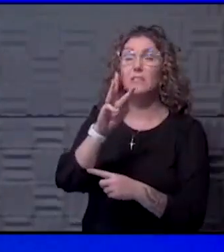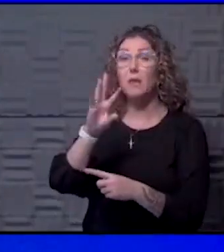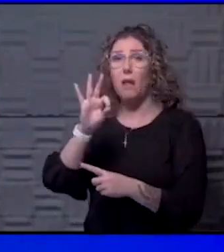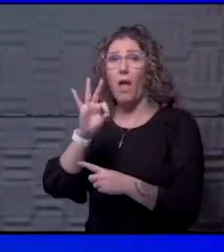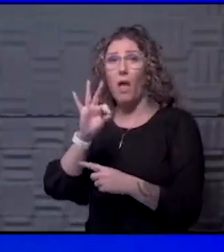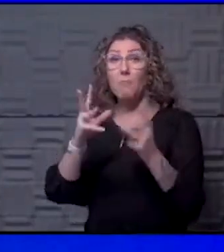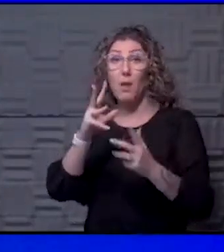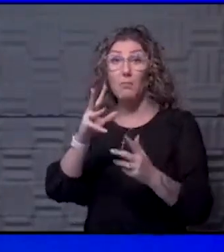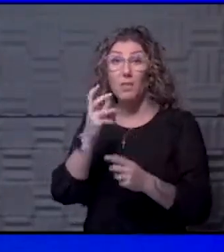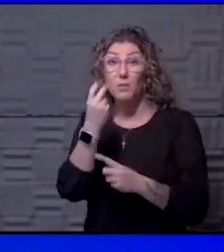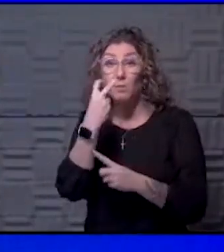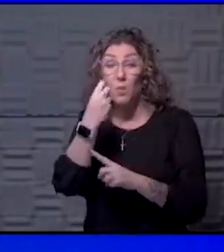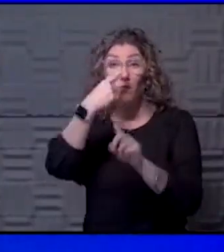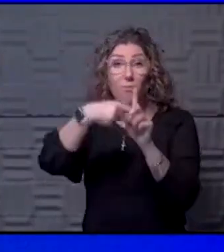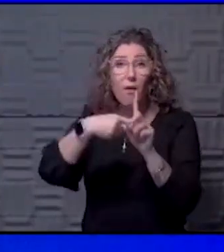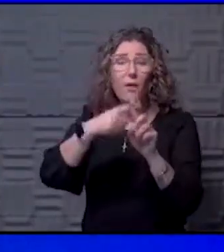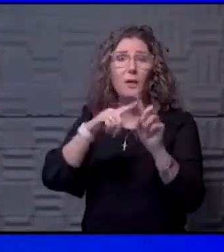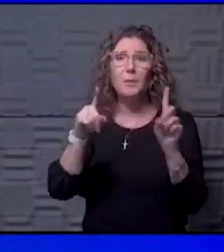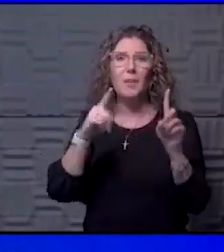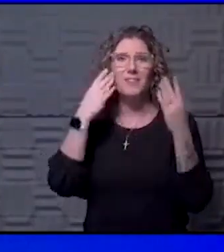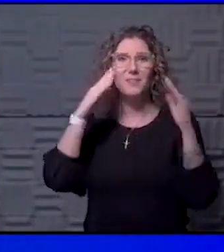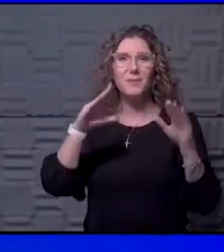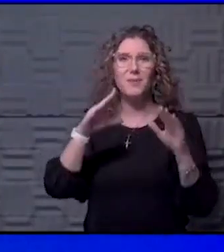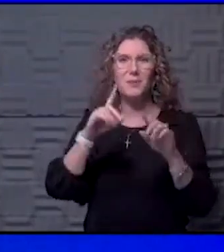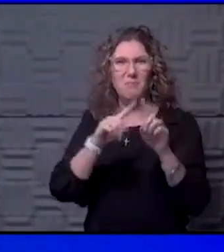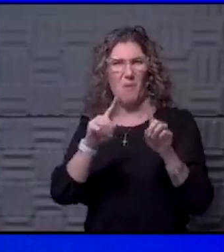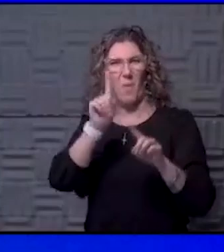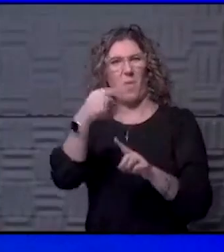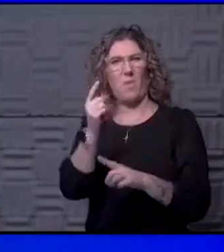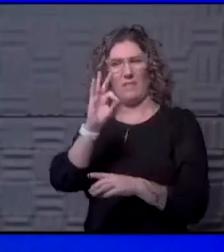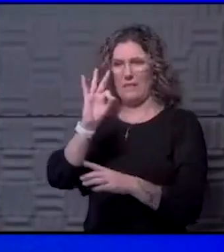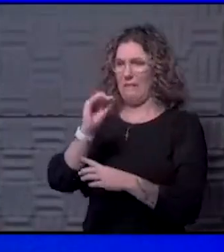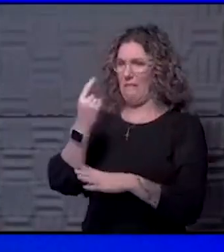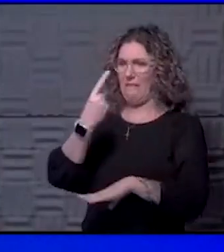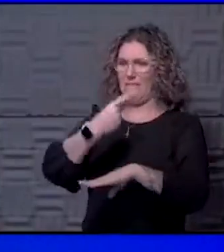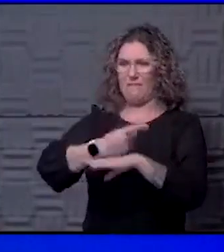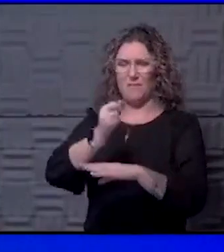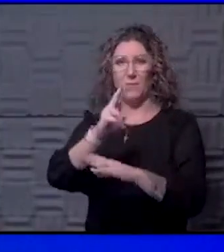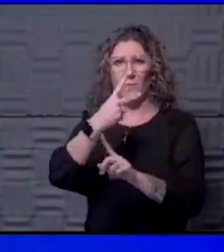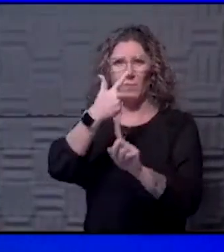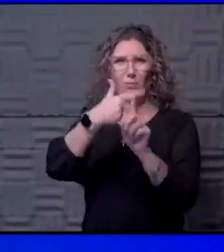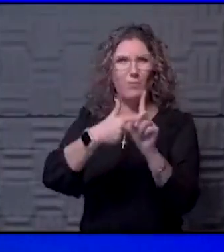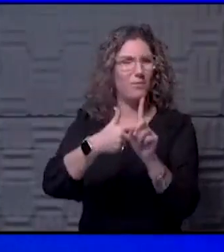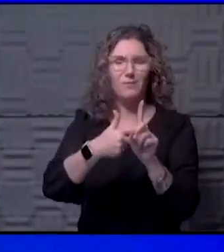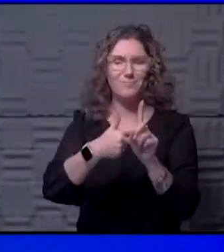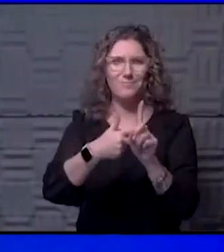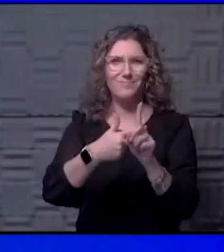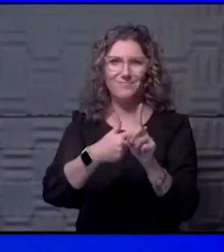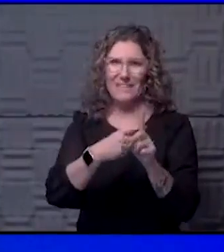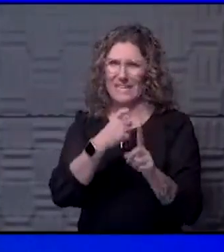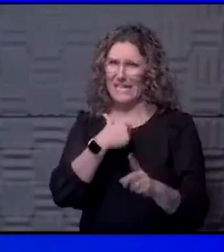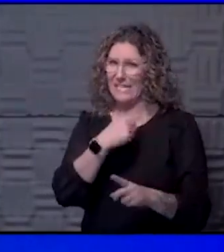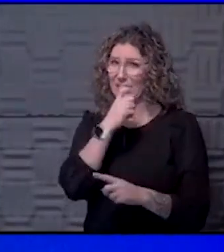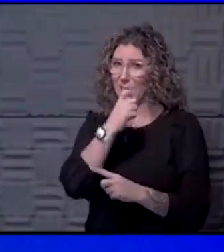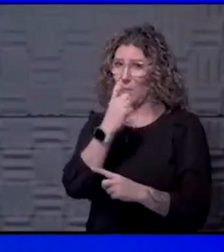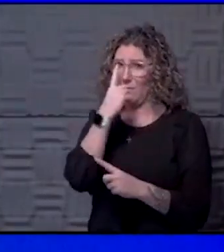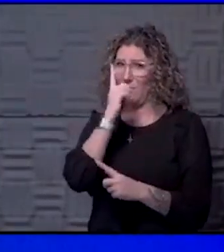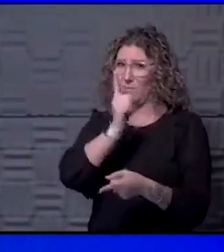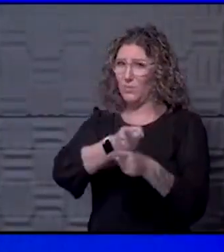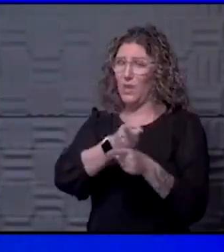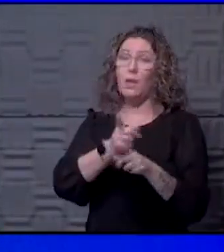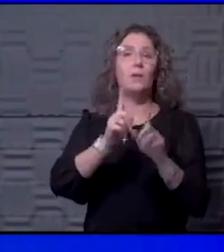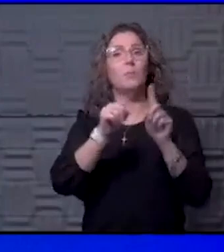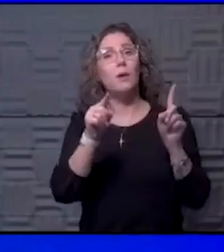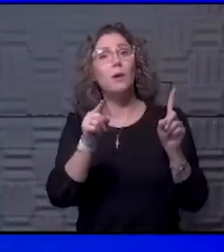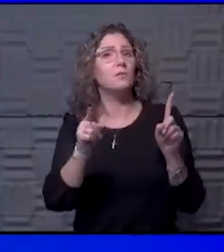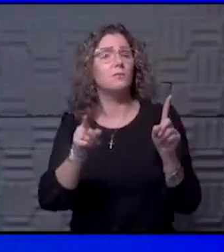months, but we just don't know. But I think to say that it it only lasts for 90 days or 3 months, I don't think that's correct. But there